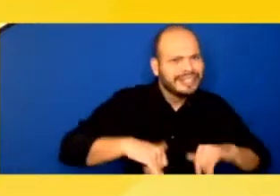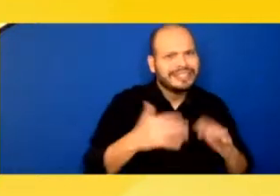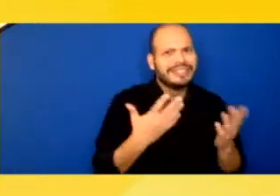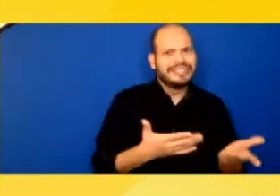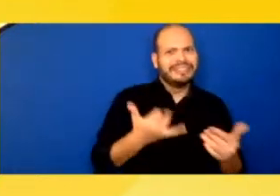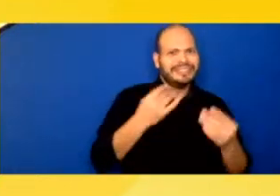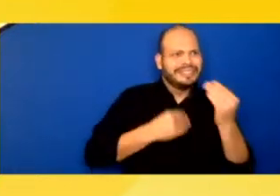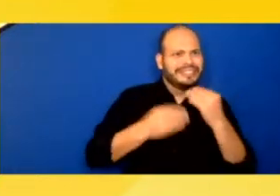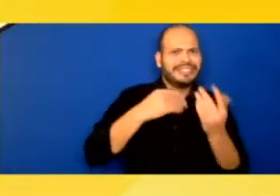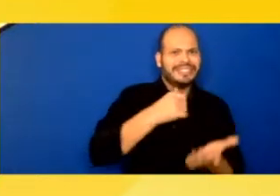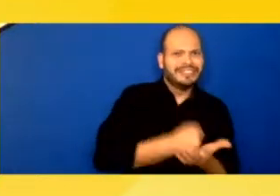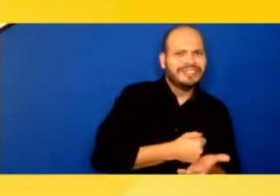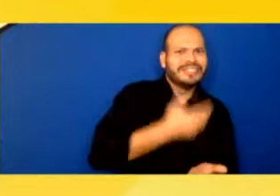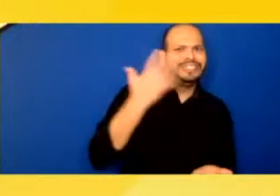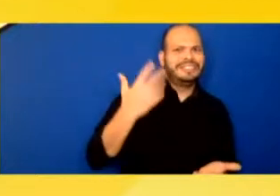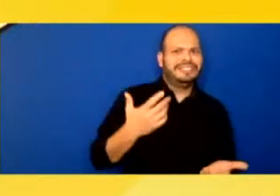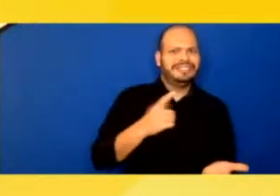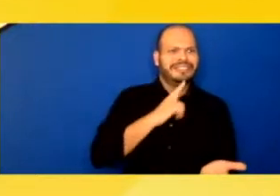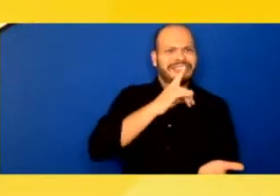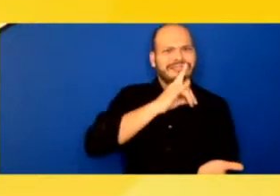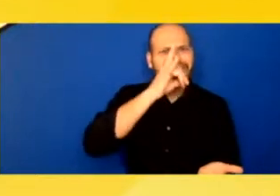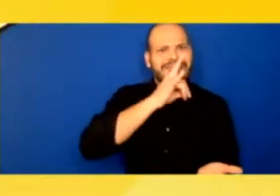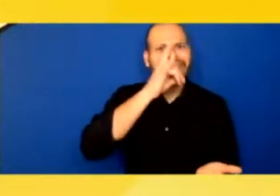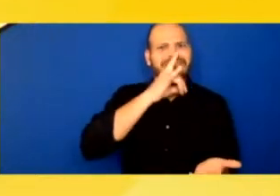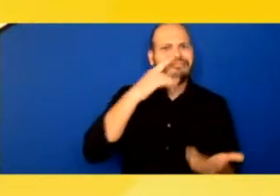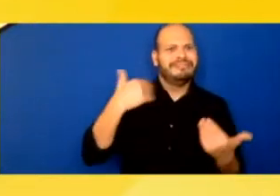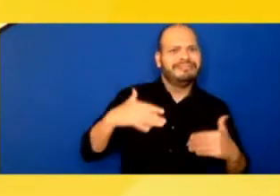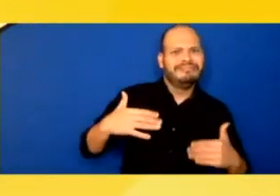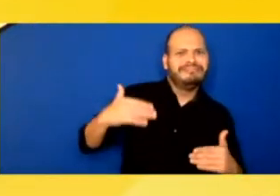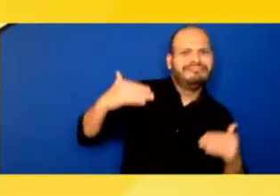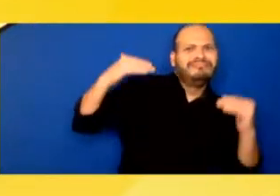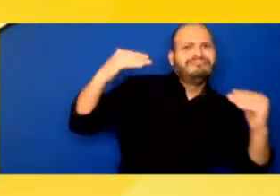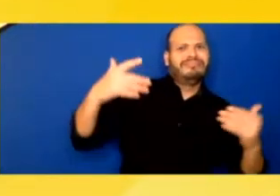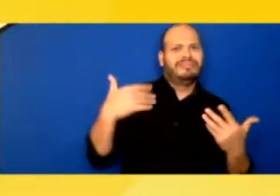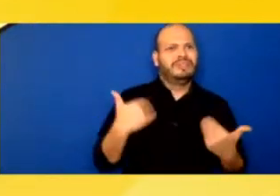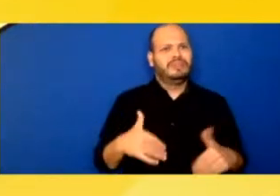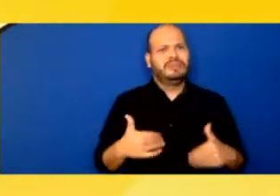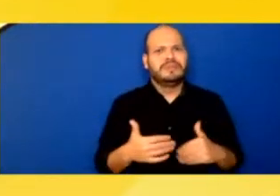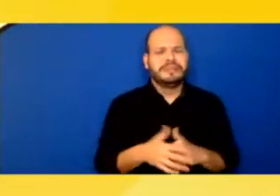empire in order to leave the governing authorities unaccountable.